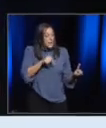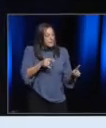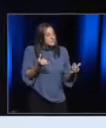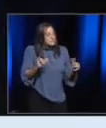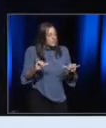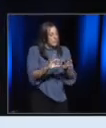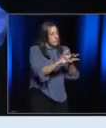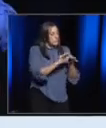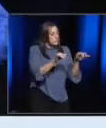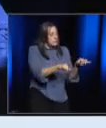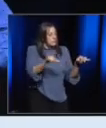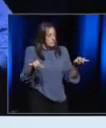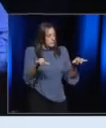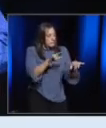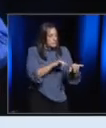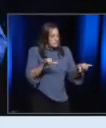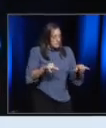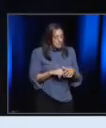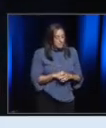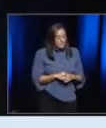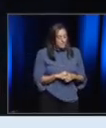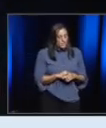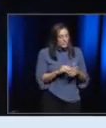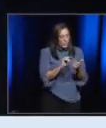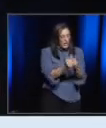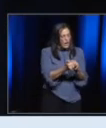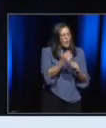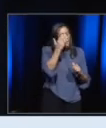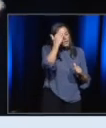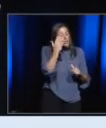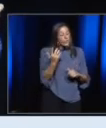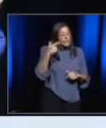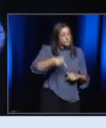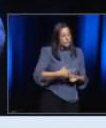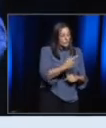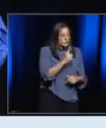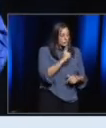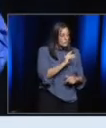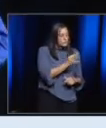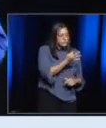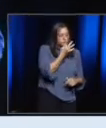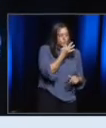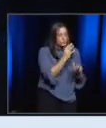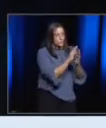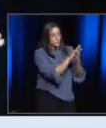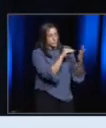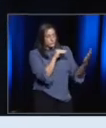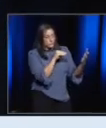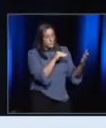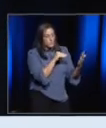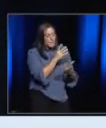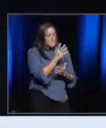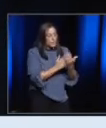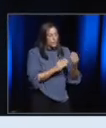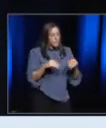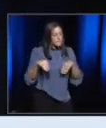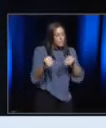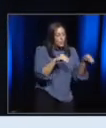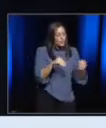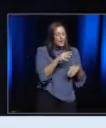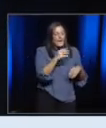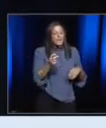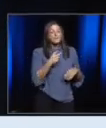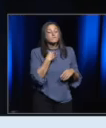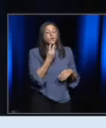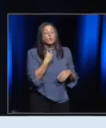this? We know from captive studies that dolphins are phenomenal at imitation in both the motor and vocal